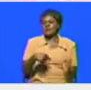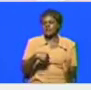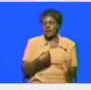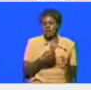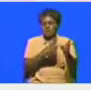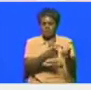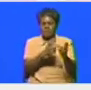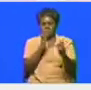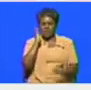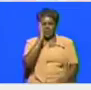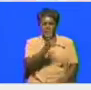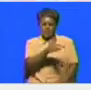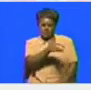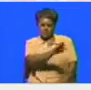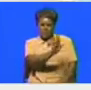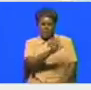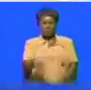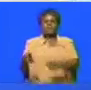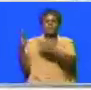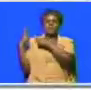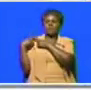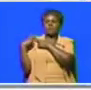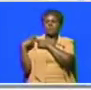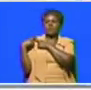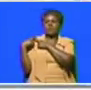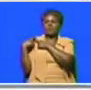blame squarely on his shoulders.